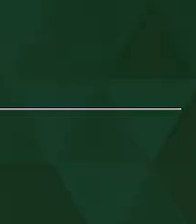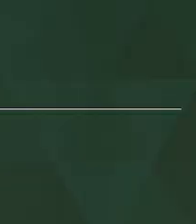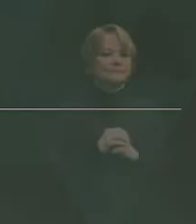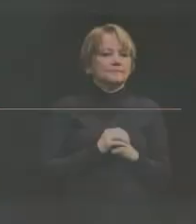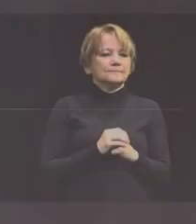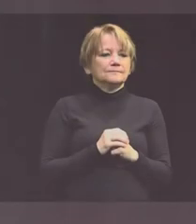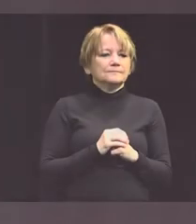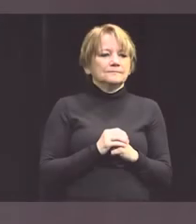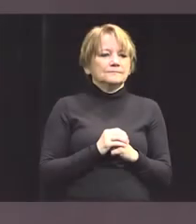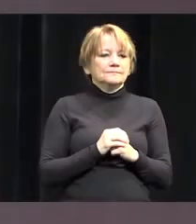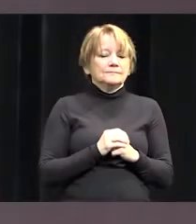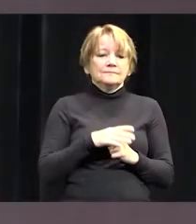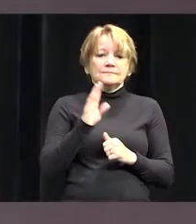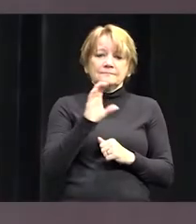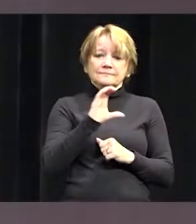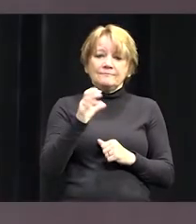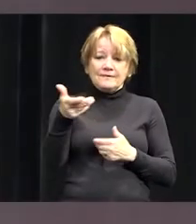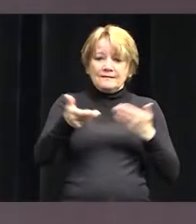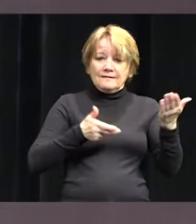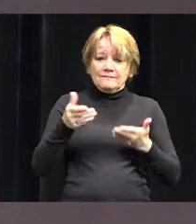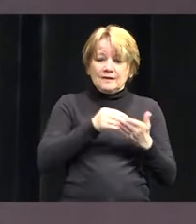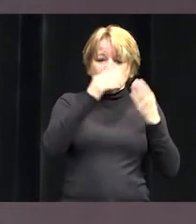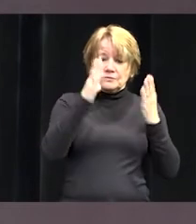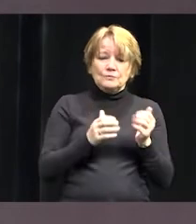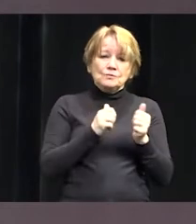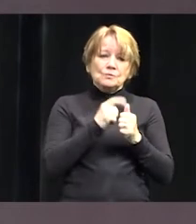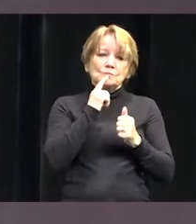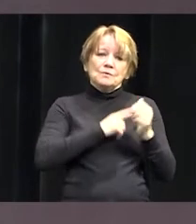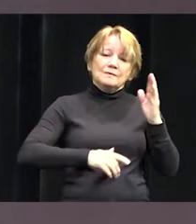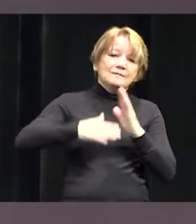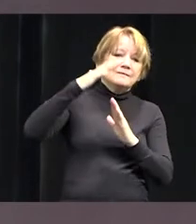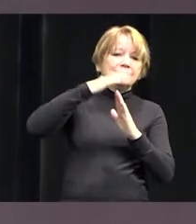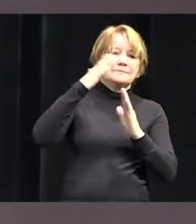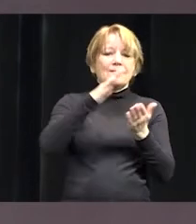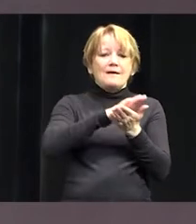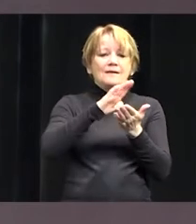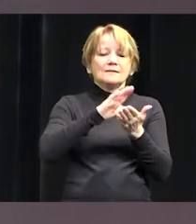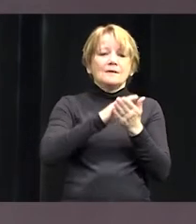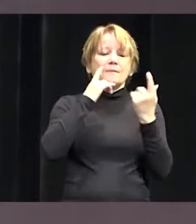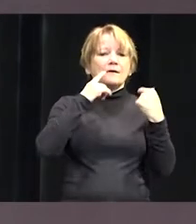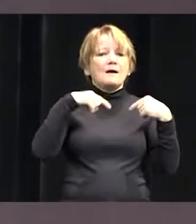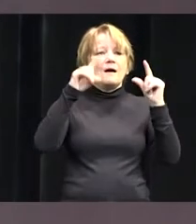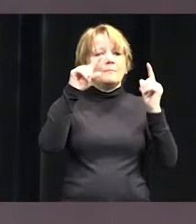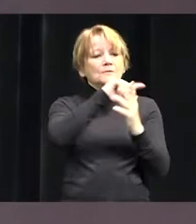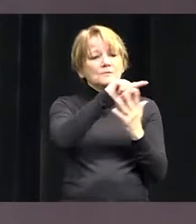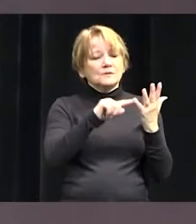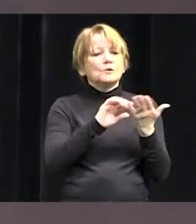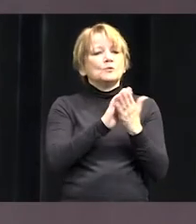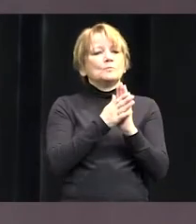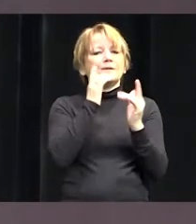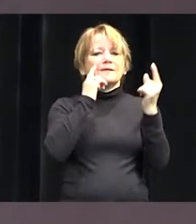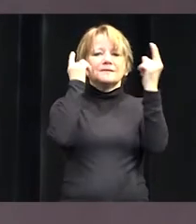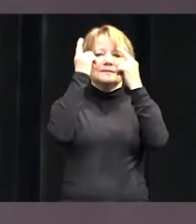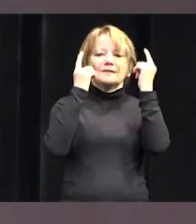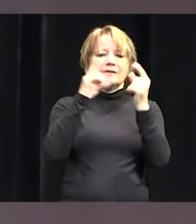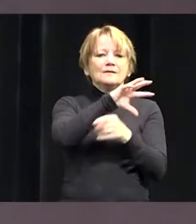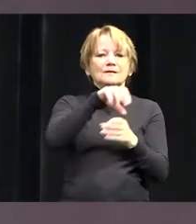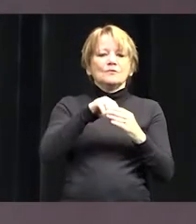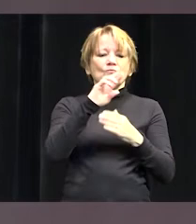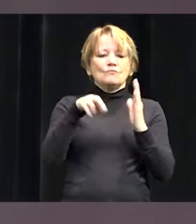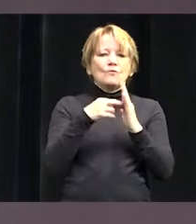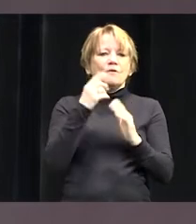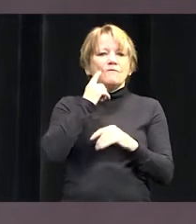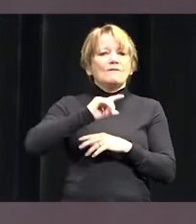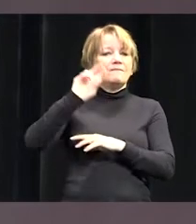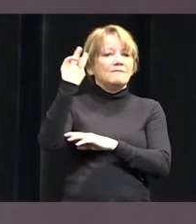so the college invites students with the highest academic accomplishments to be considered